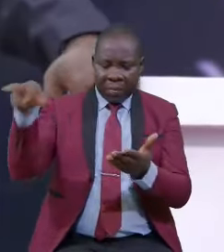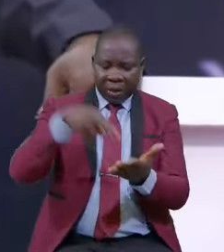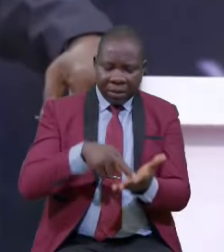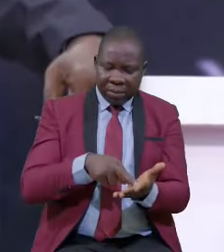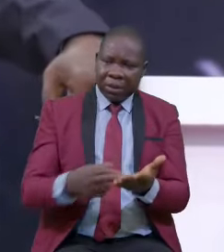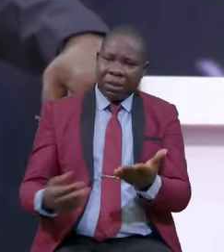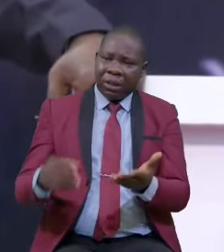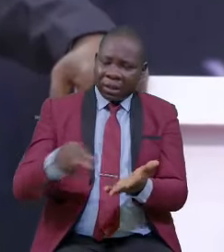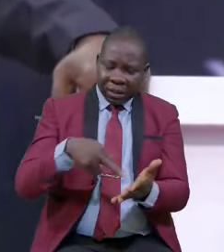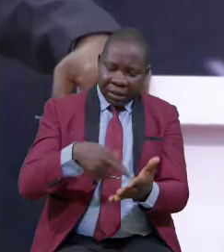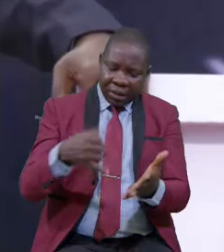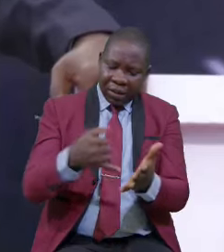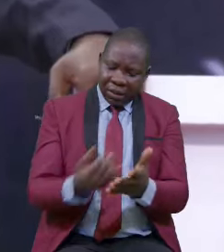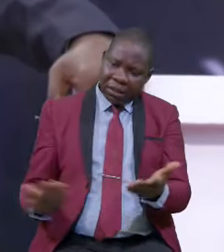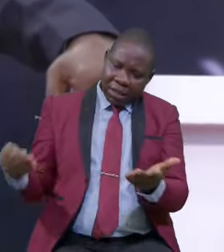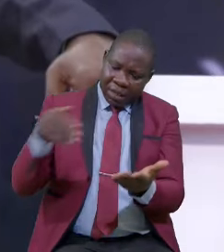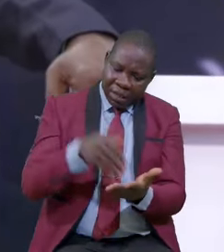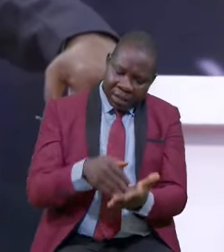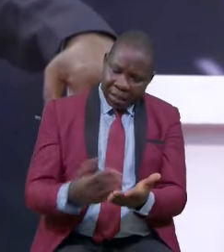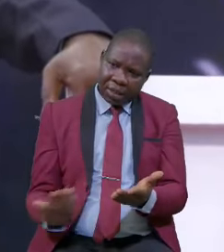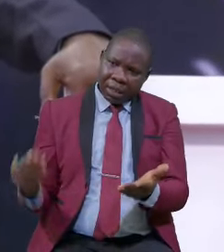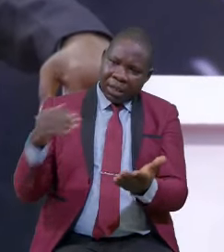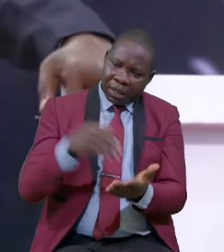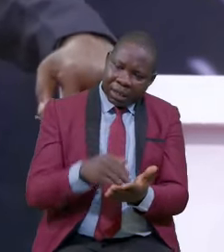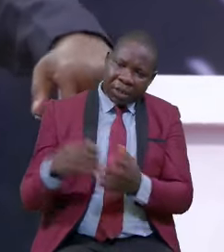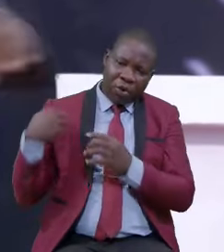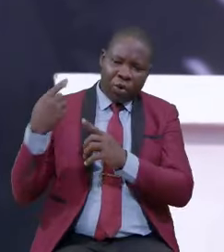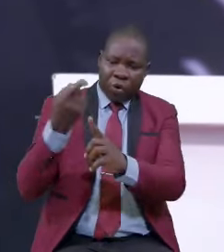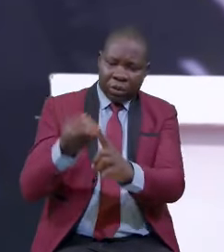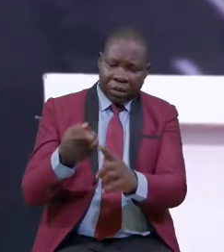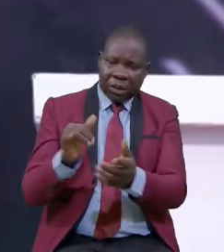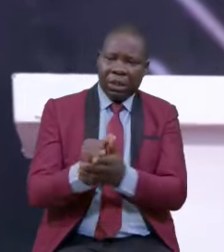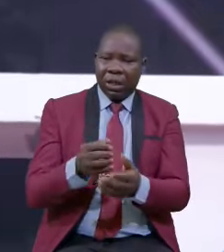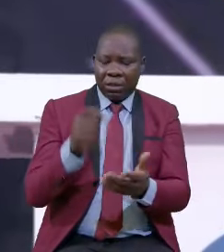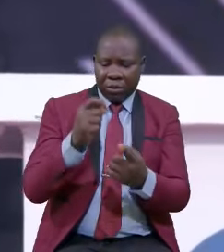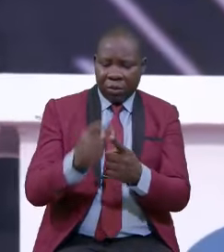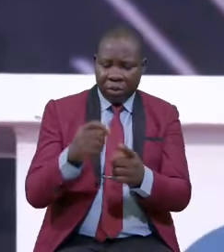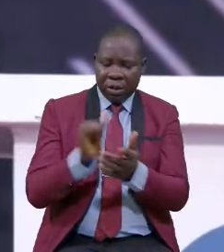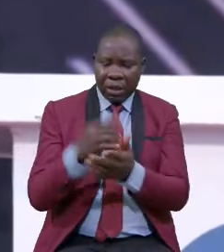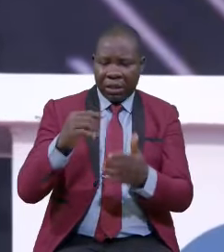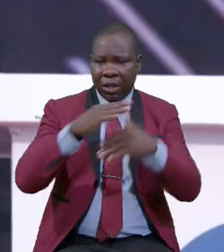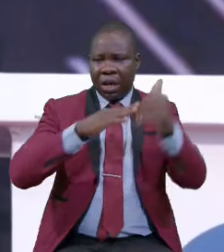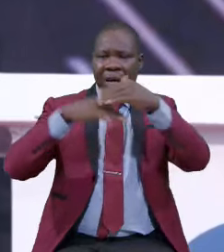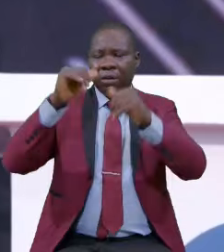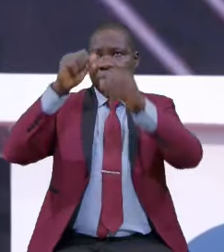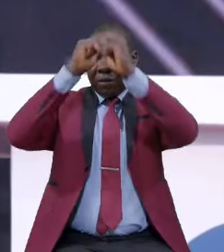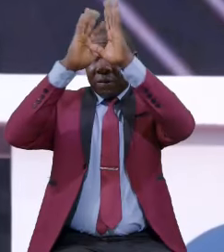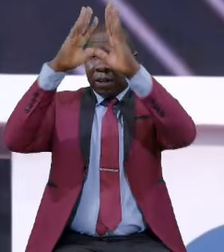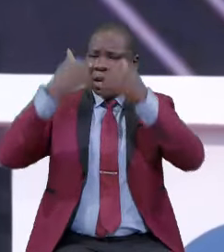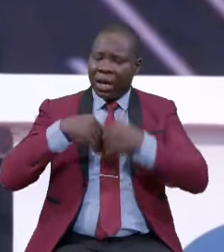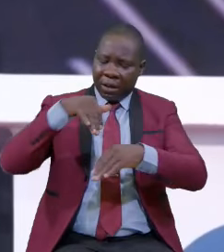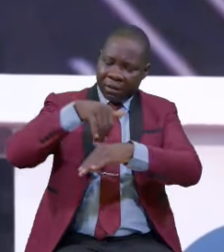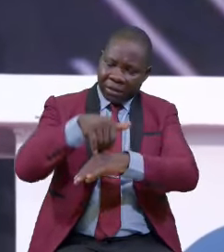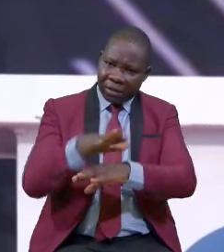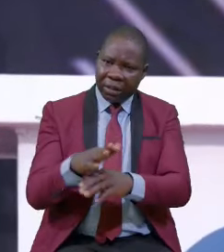again until that word that the Heavenly Father has sent, until it goes to every marrow, every bone,